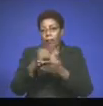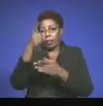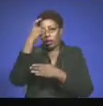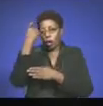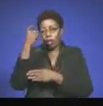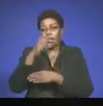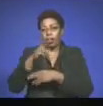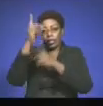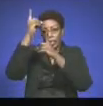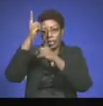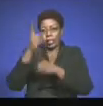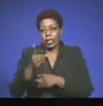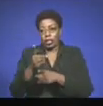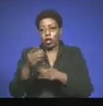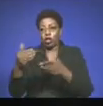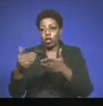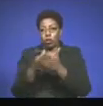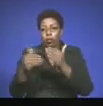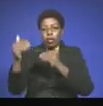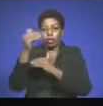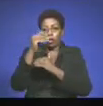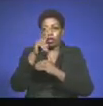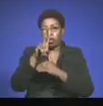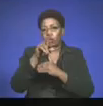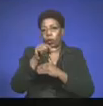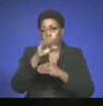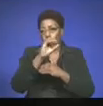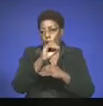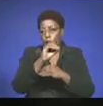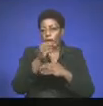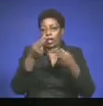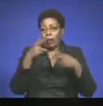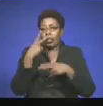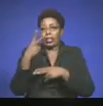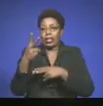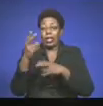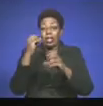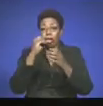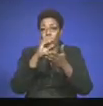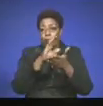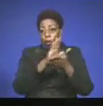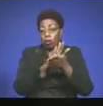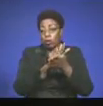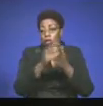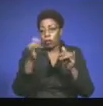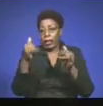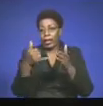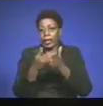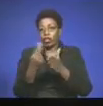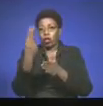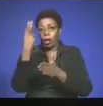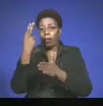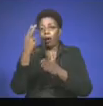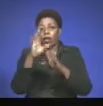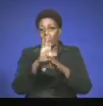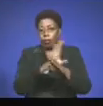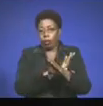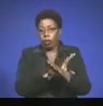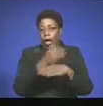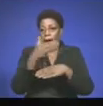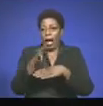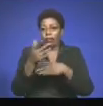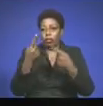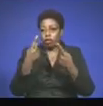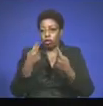random decision to play in a new promotion, Crack the Code 2.0. She happened to see the poster, and while playing it, showed up on her computer screen after a